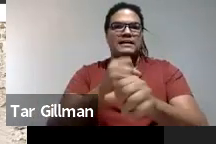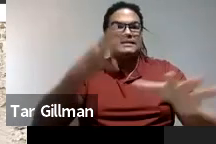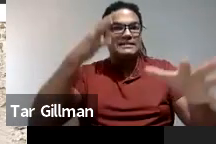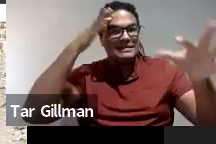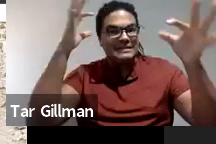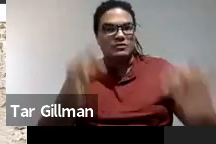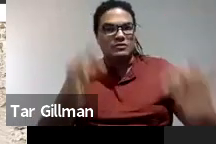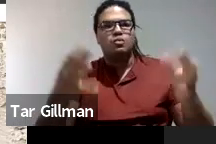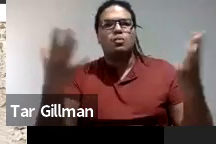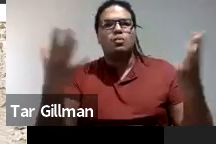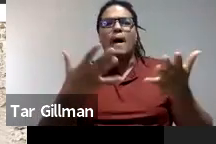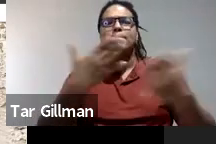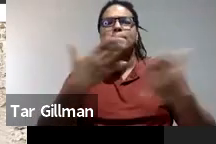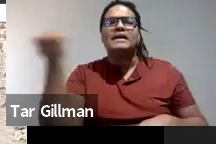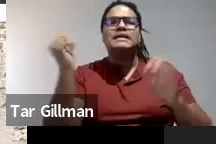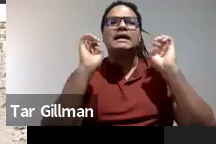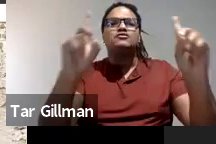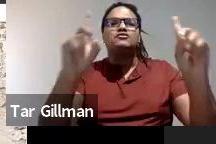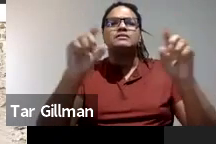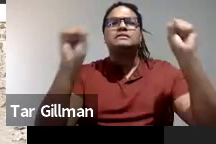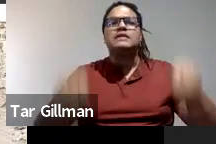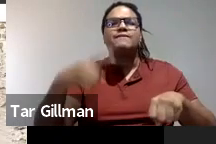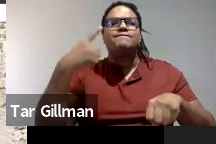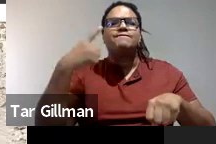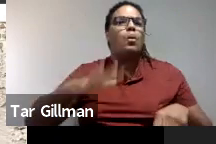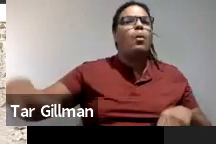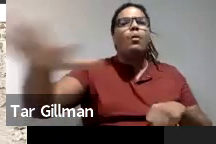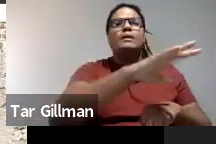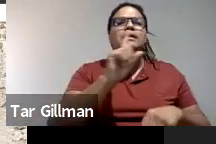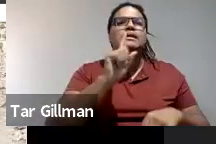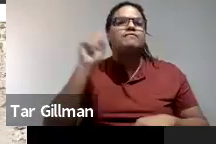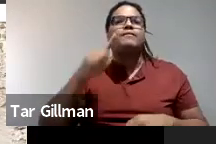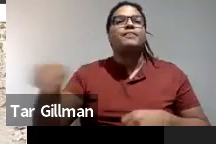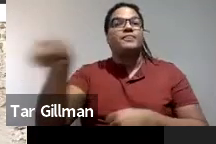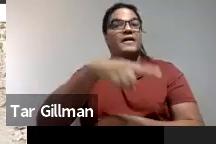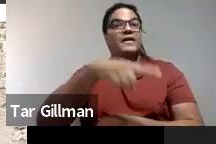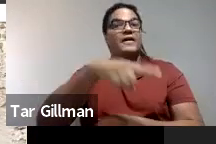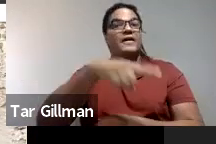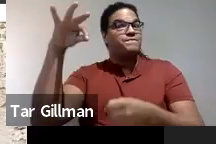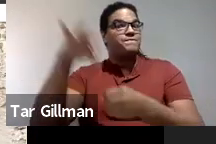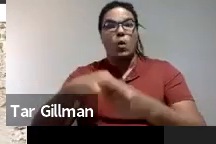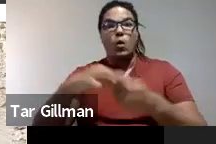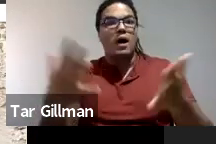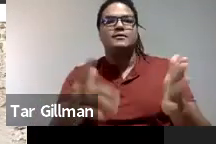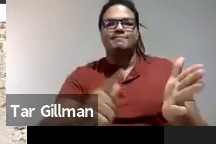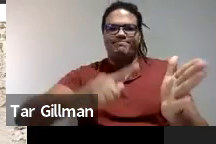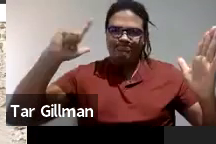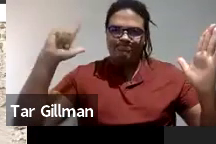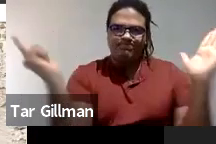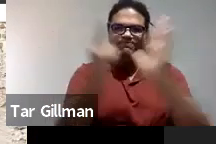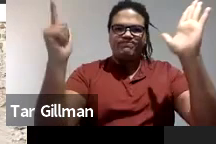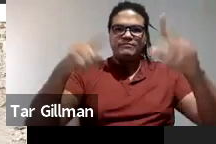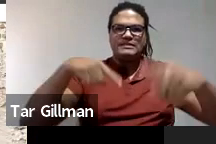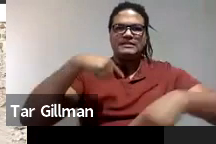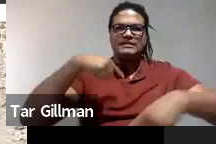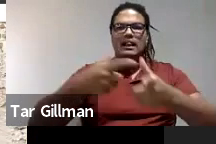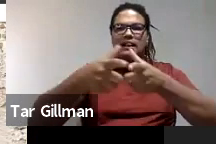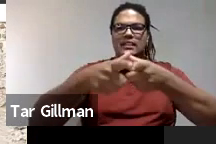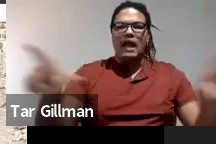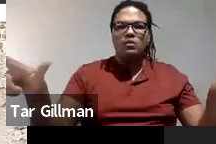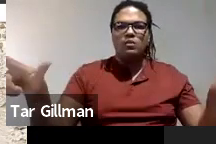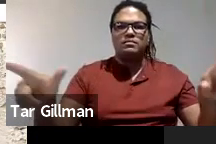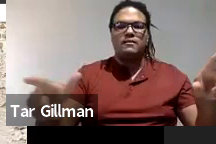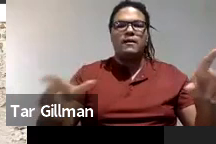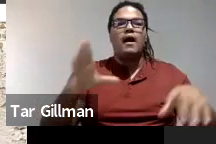came to an agreement and voted on a decision on what would be the best educational system for the deaf people. And